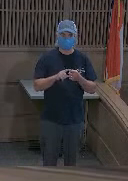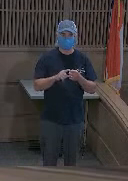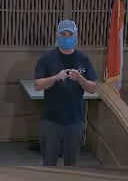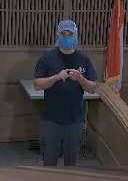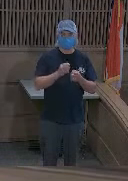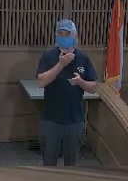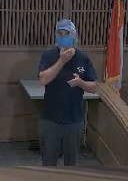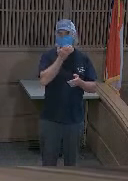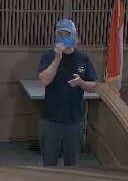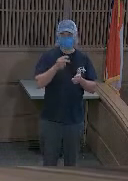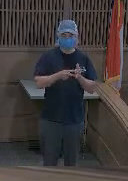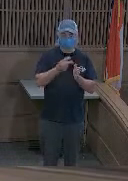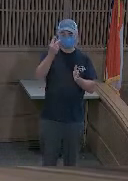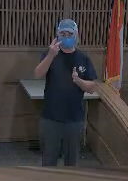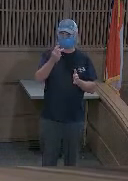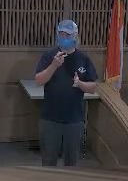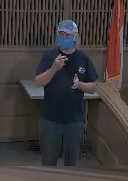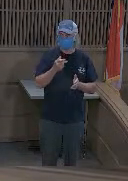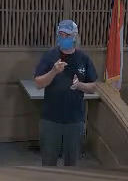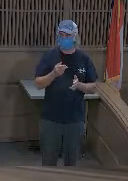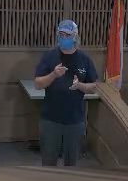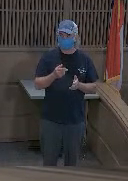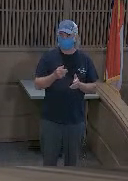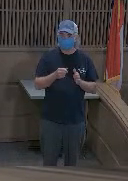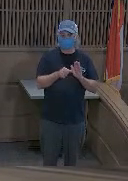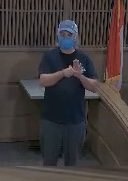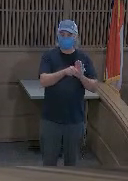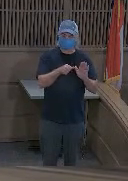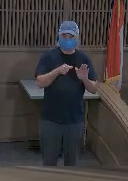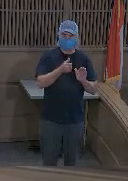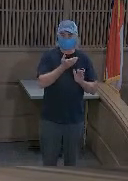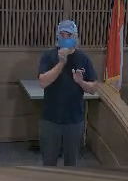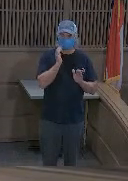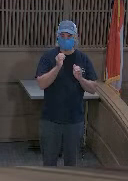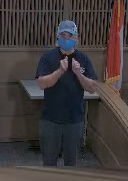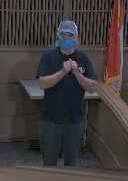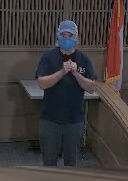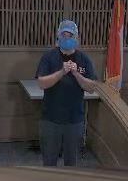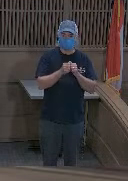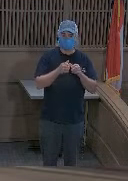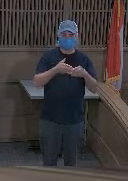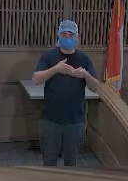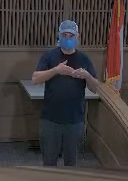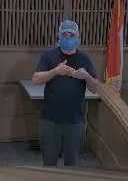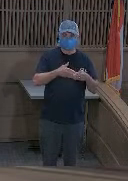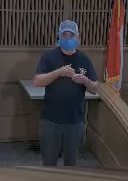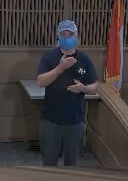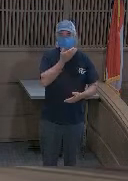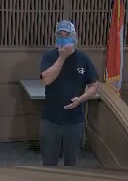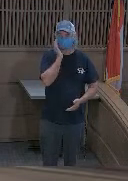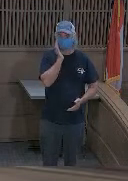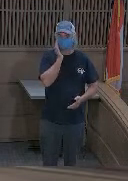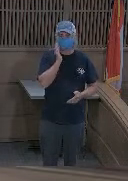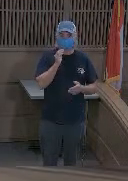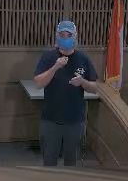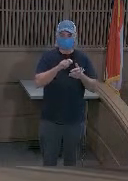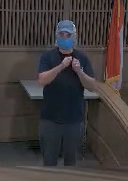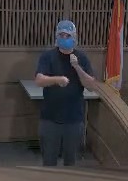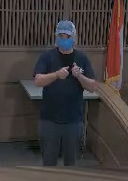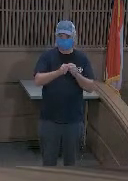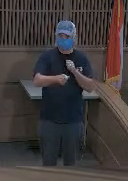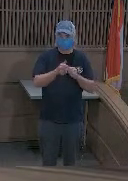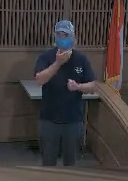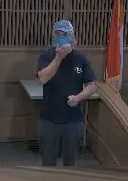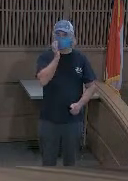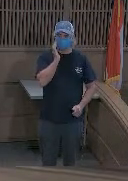mask, a surgical mask covered by a cloth mask. And one of the reasons why we do that is that the